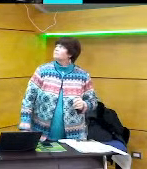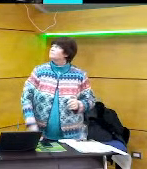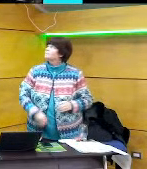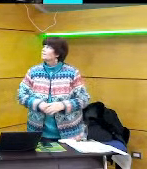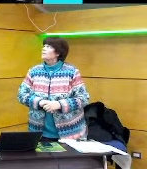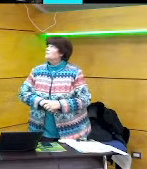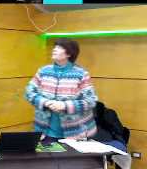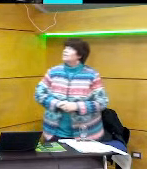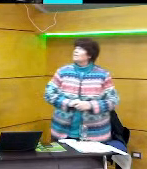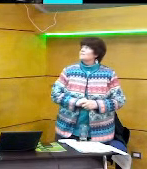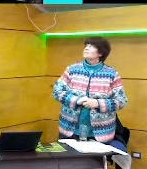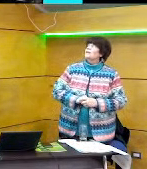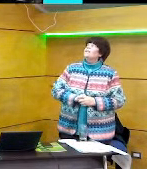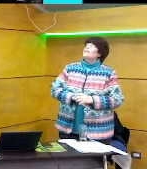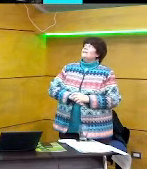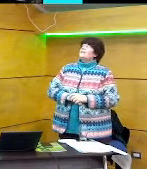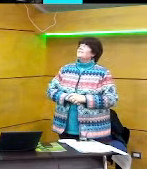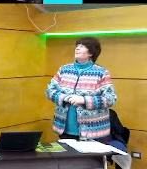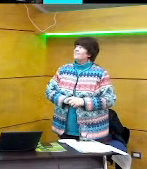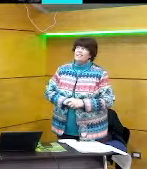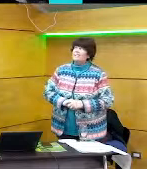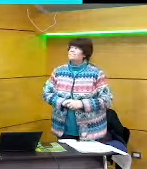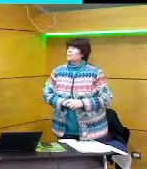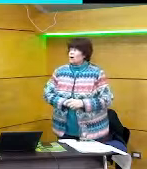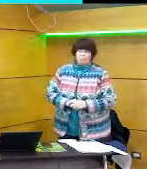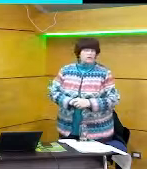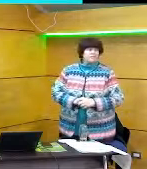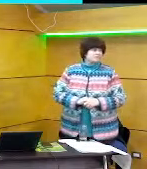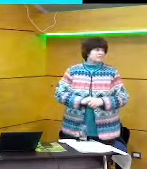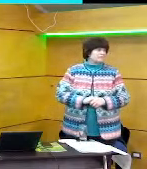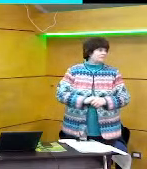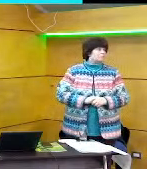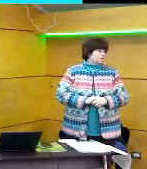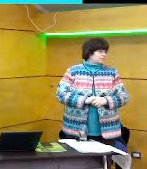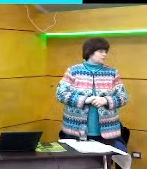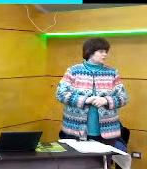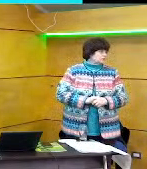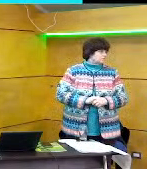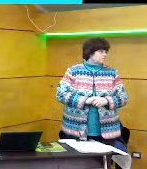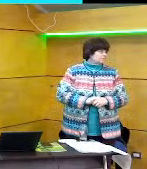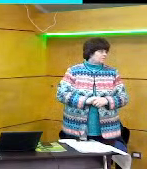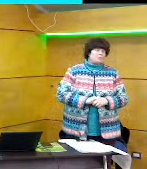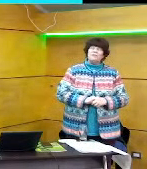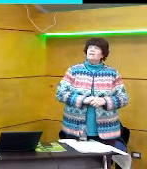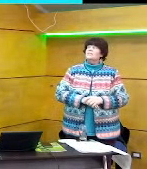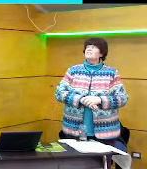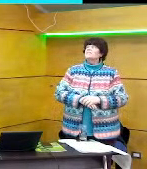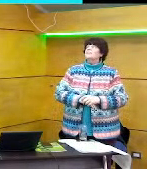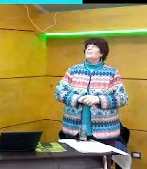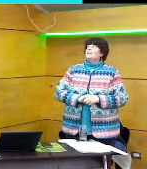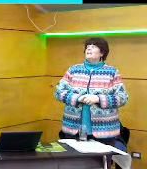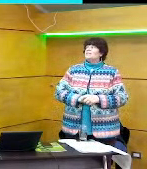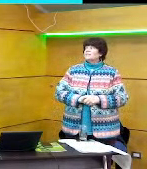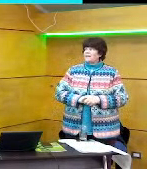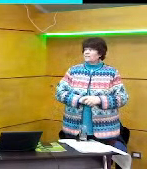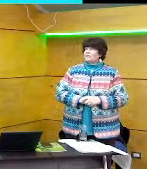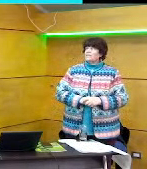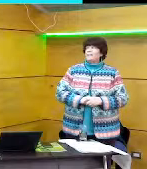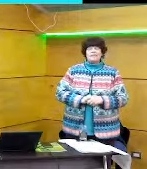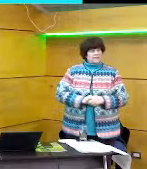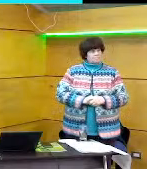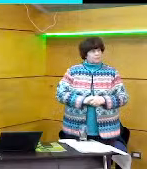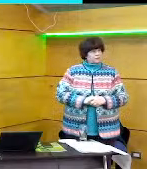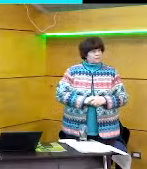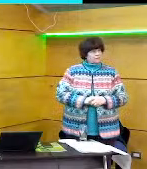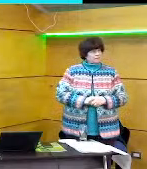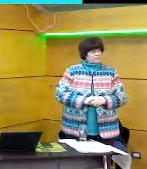that, because the deadline is always in March, because later